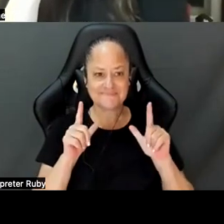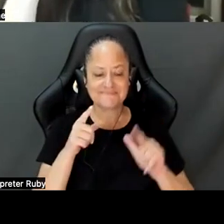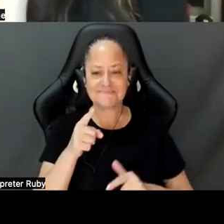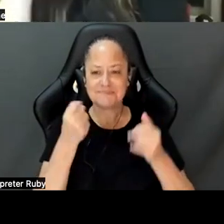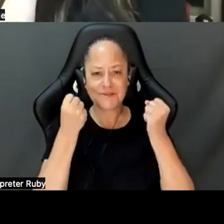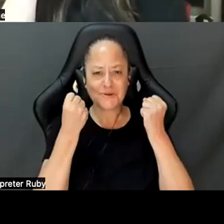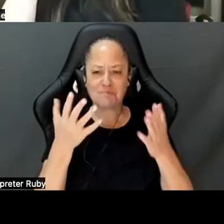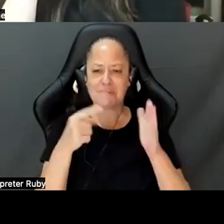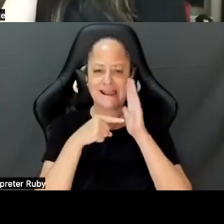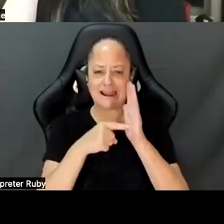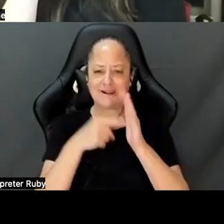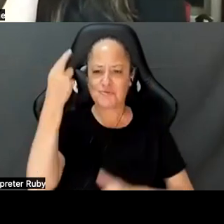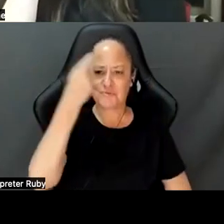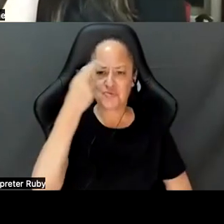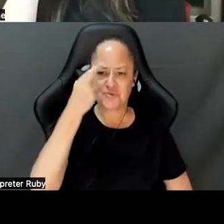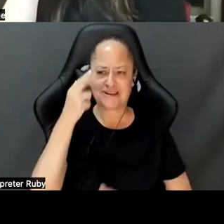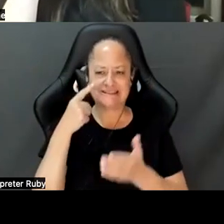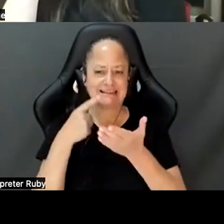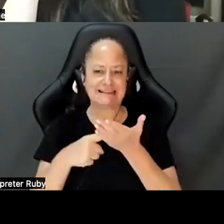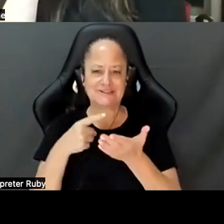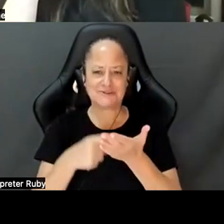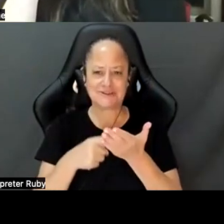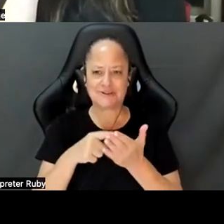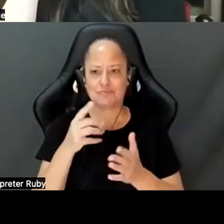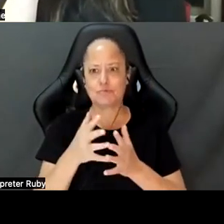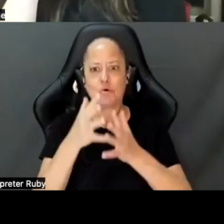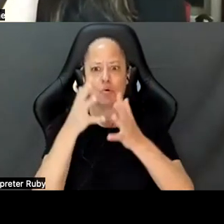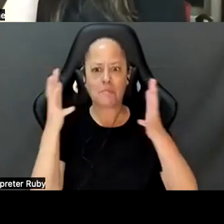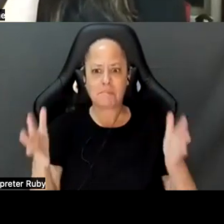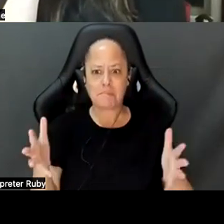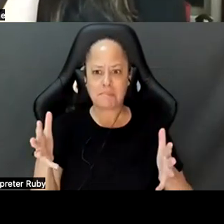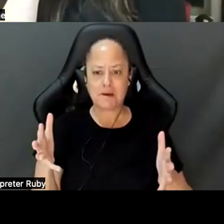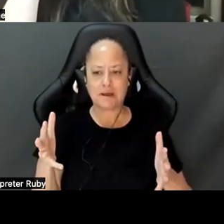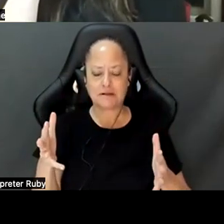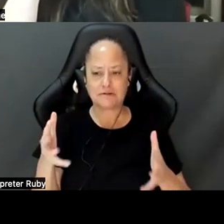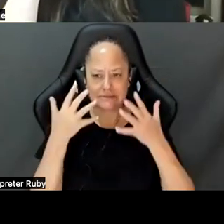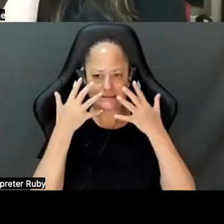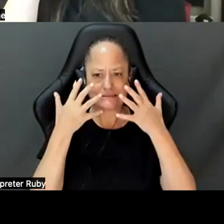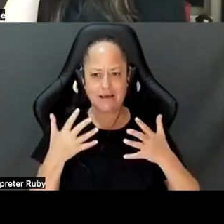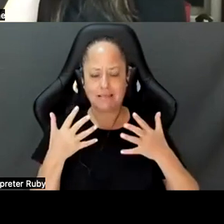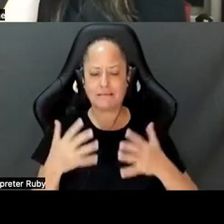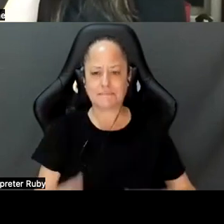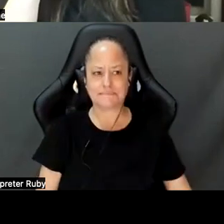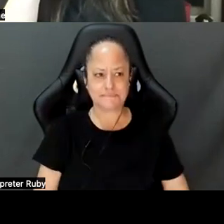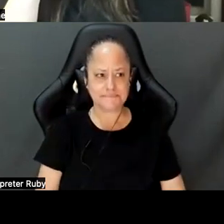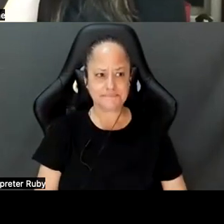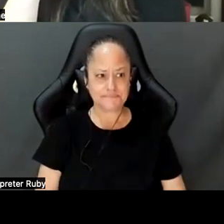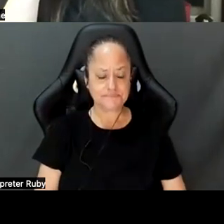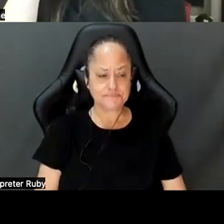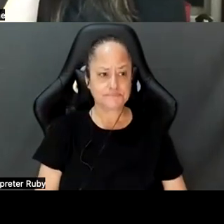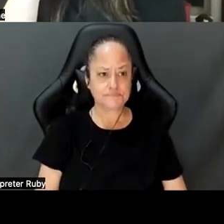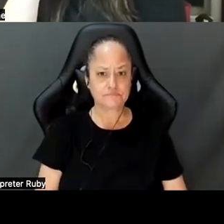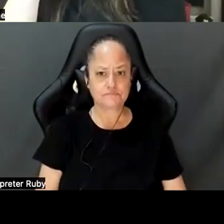many examples and reasons to even discuss. It's so much. Sadly, it's so much, but it's